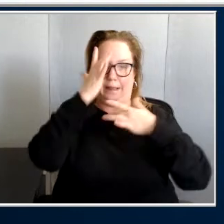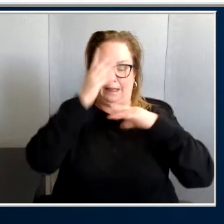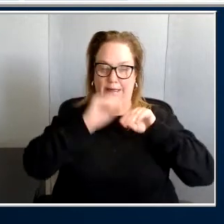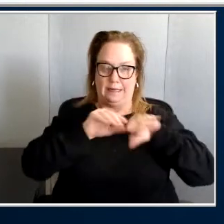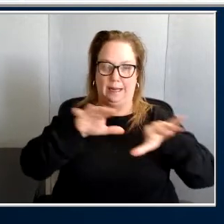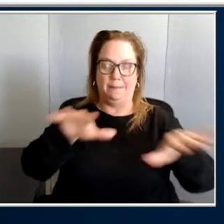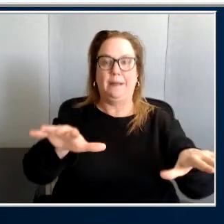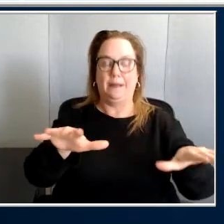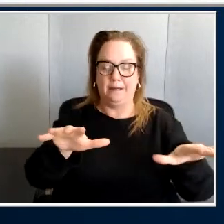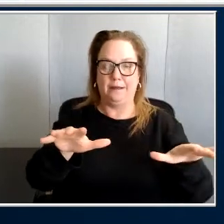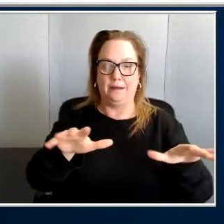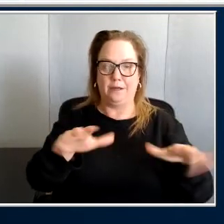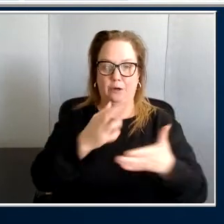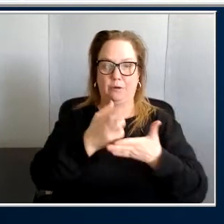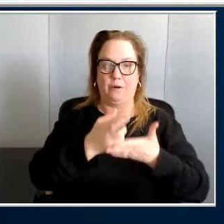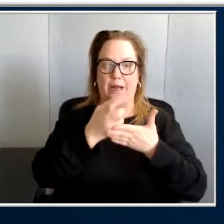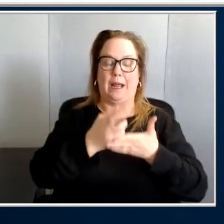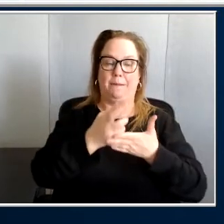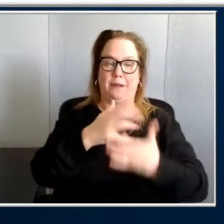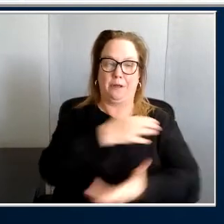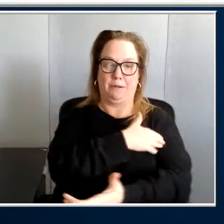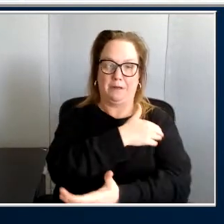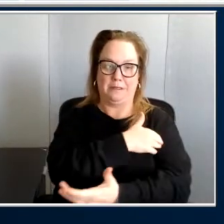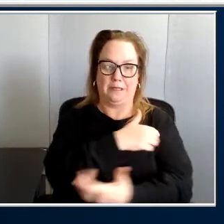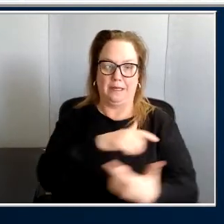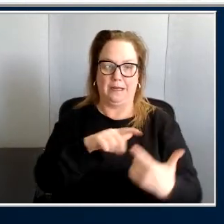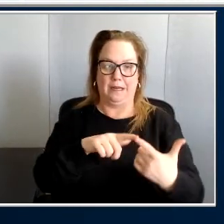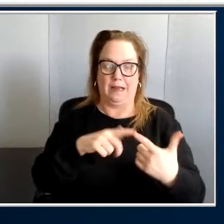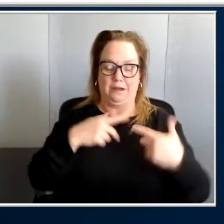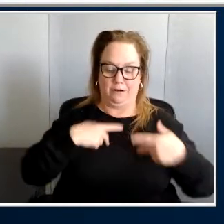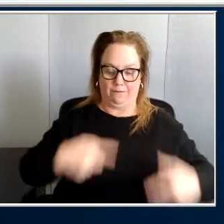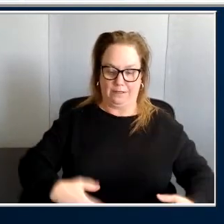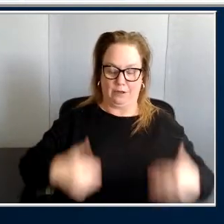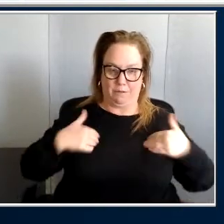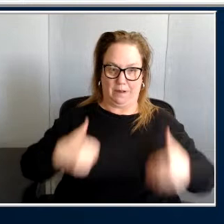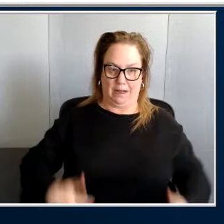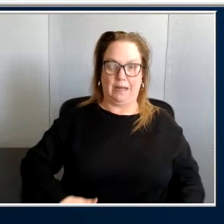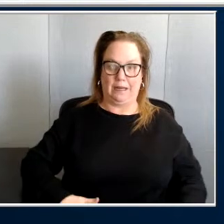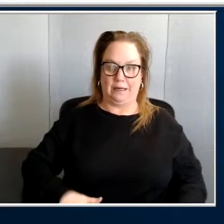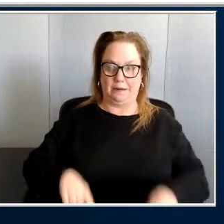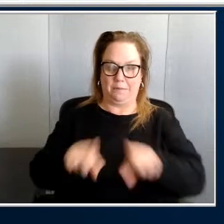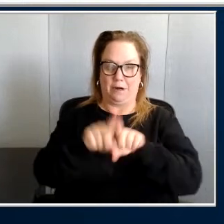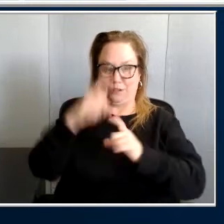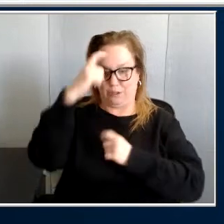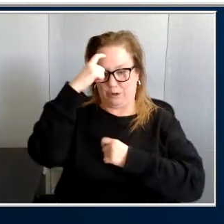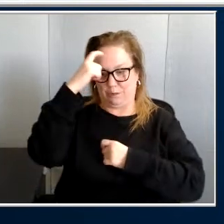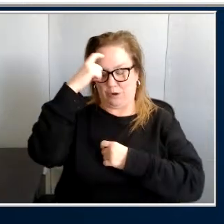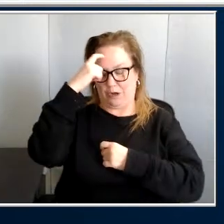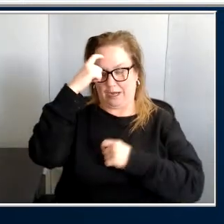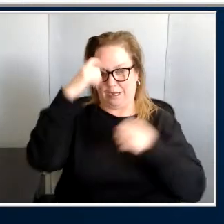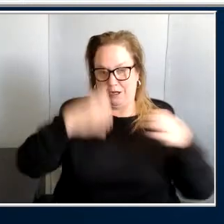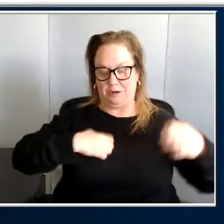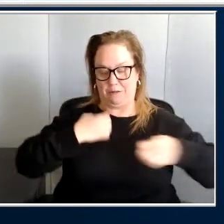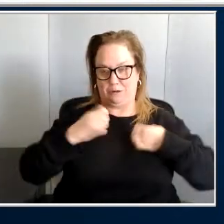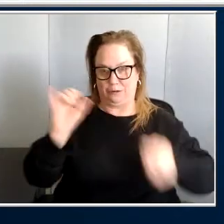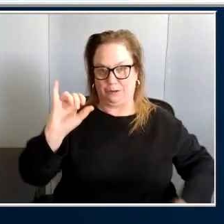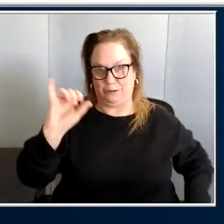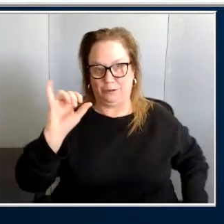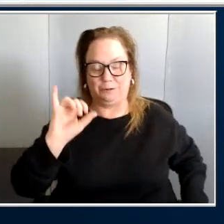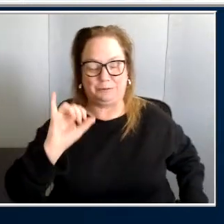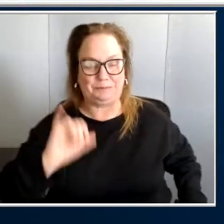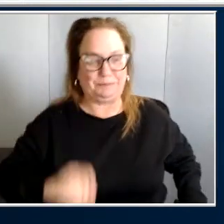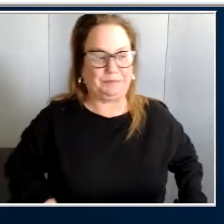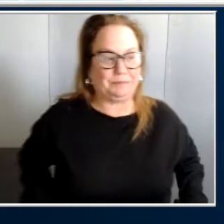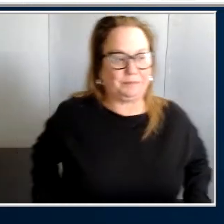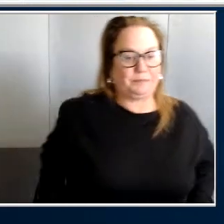were rehabbing your muscles and your physical body, but also your brain and your emotions as well. And that sounds great. You probably